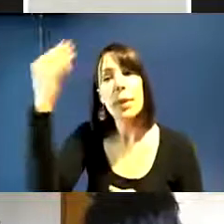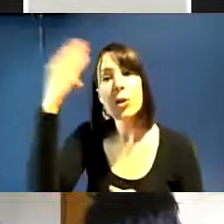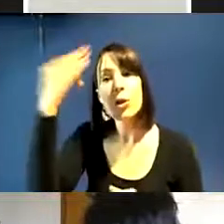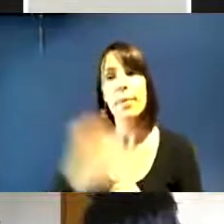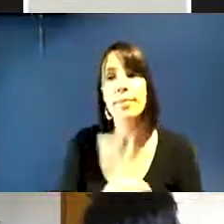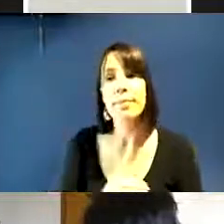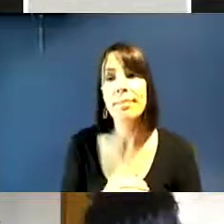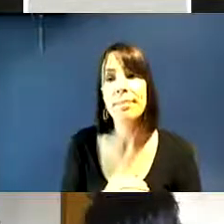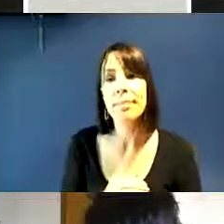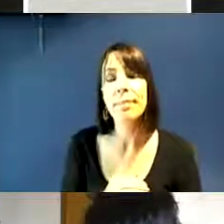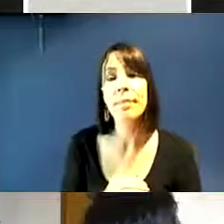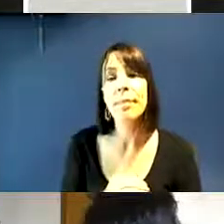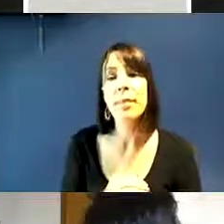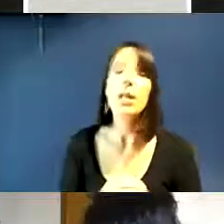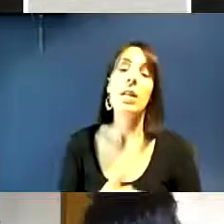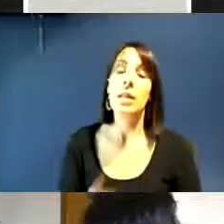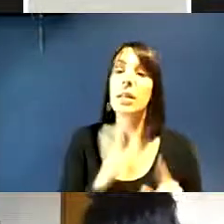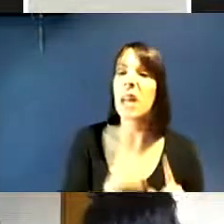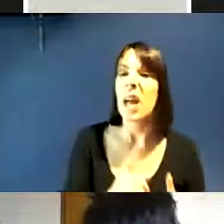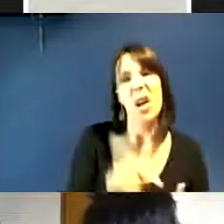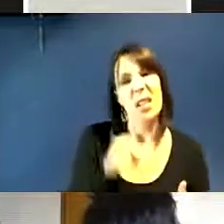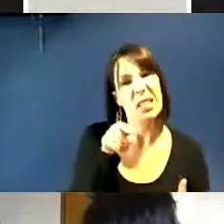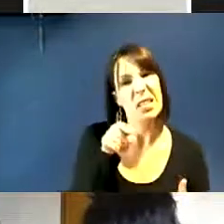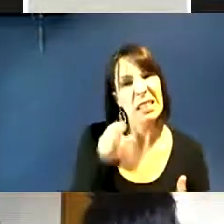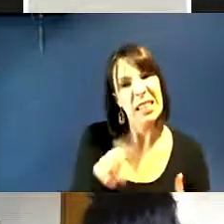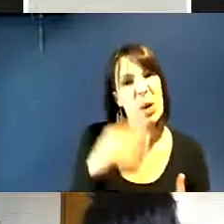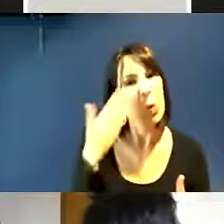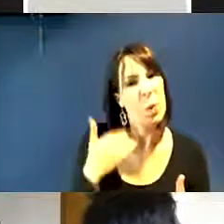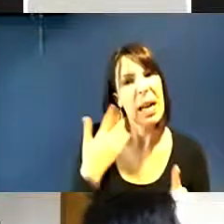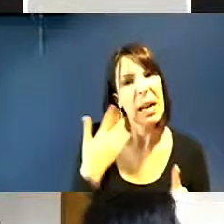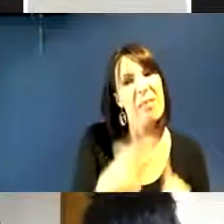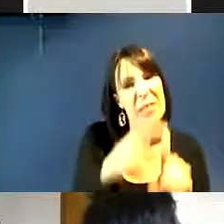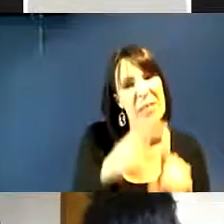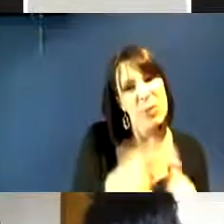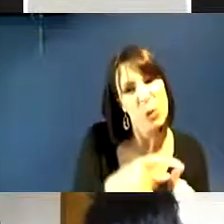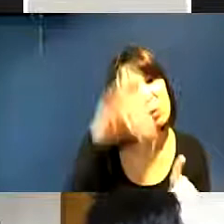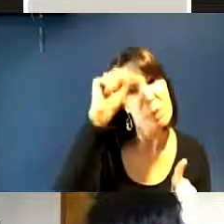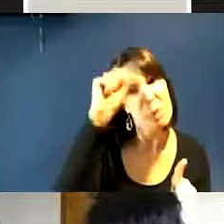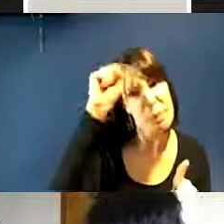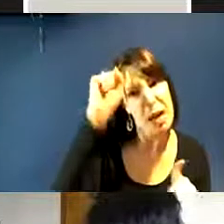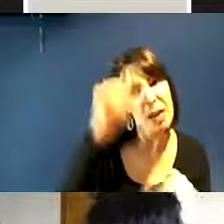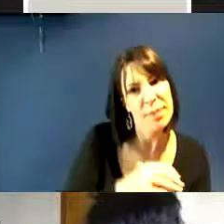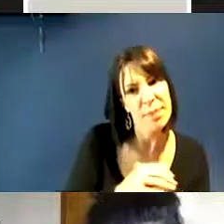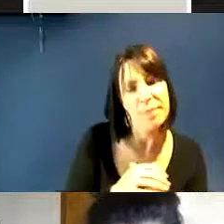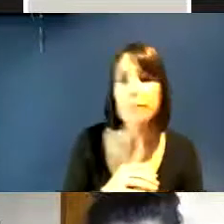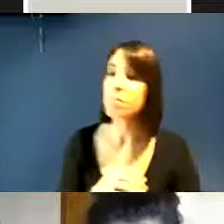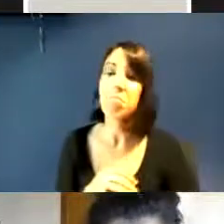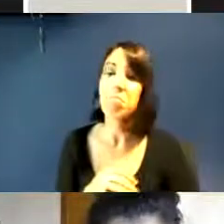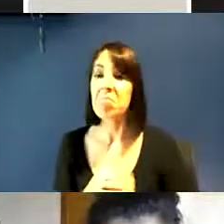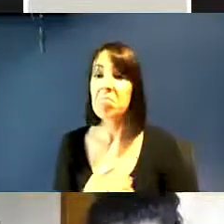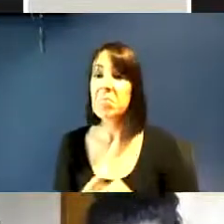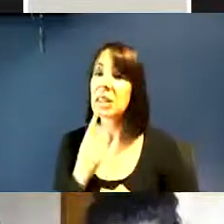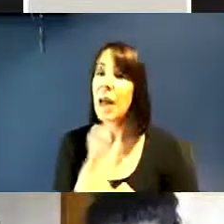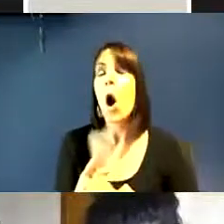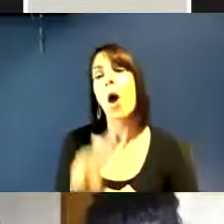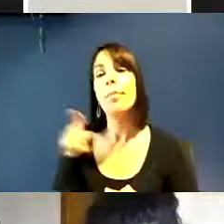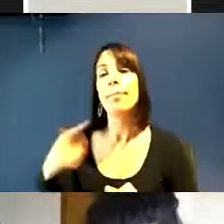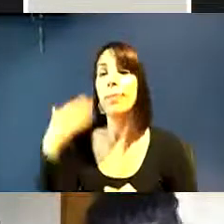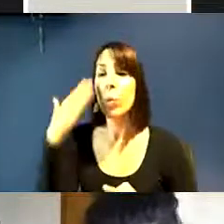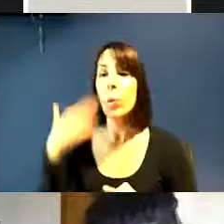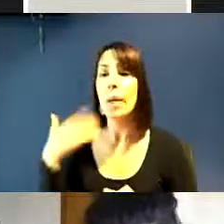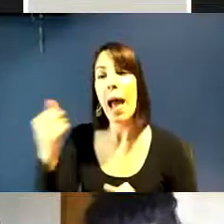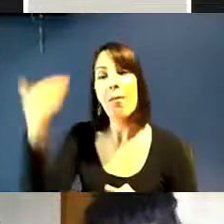difficulty remembering, try saying she has a brain injury and understands language best when a written summary is